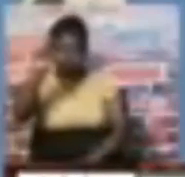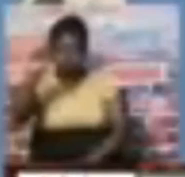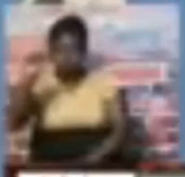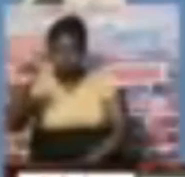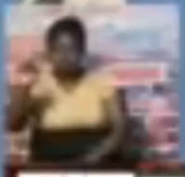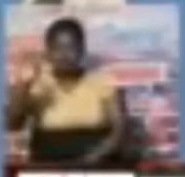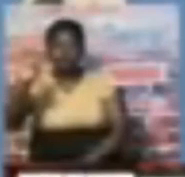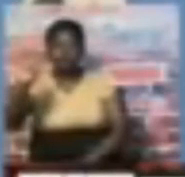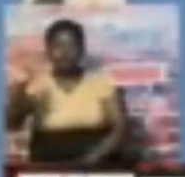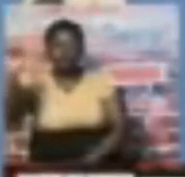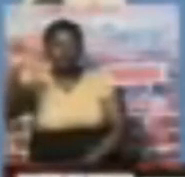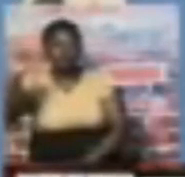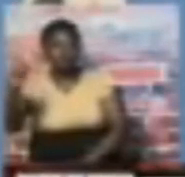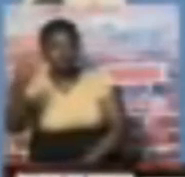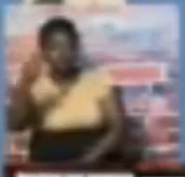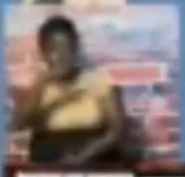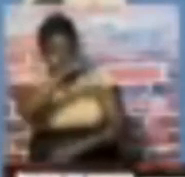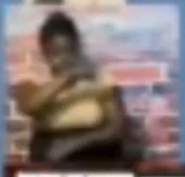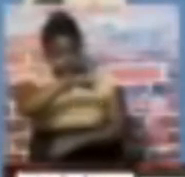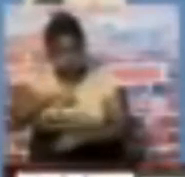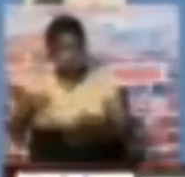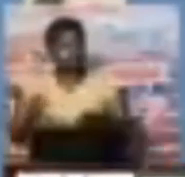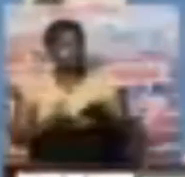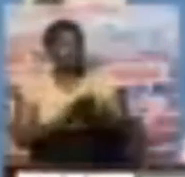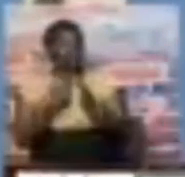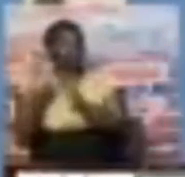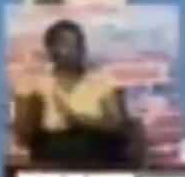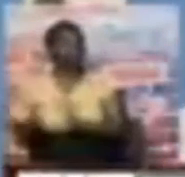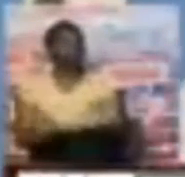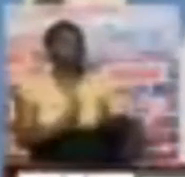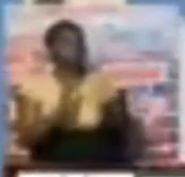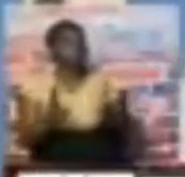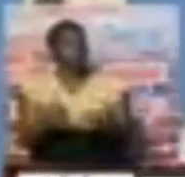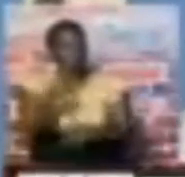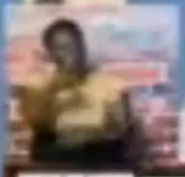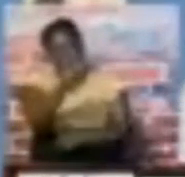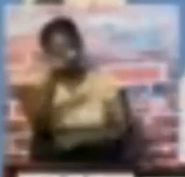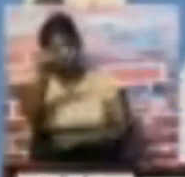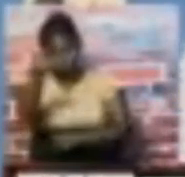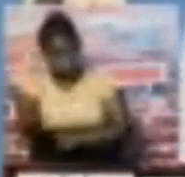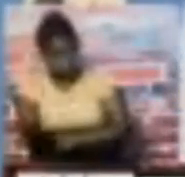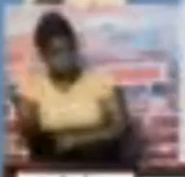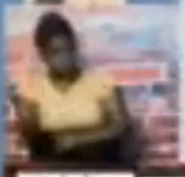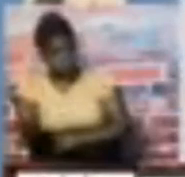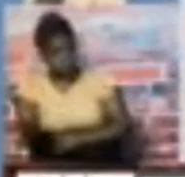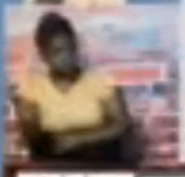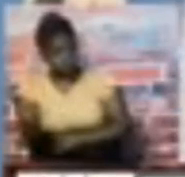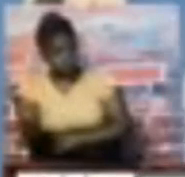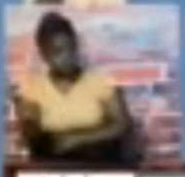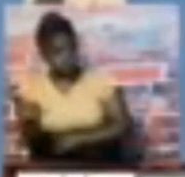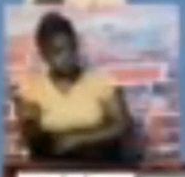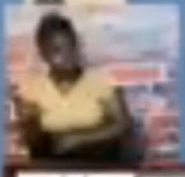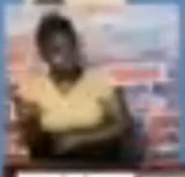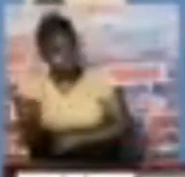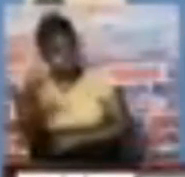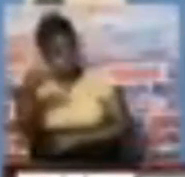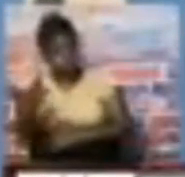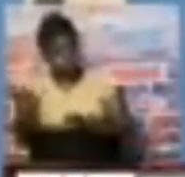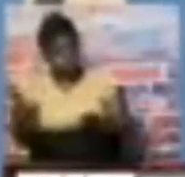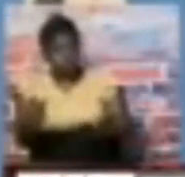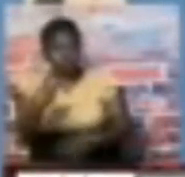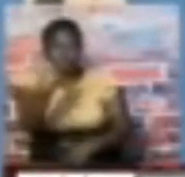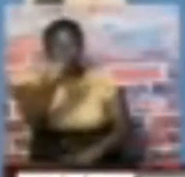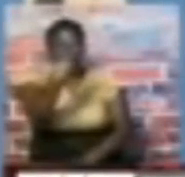this 1 week will be used to prepare this so that everybody, when it goes out on the